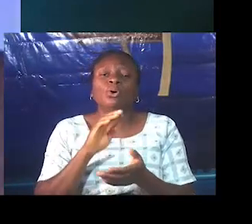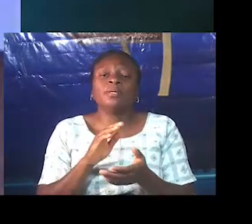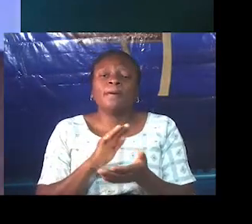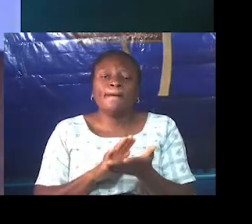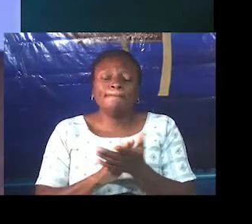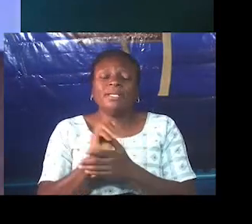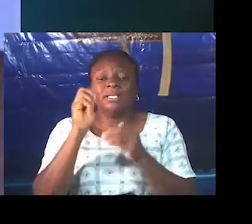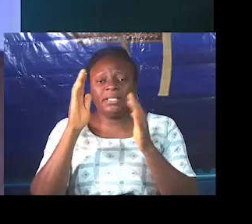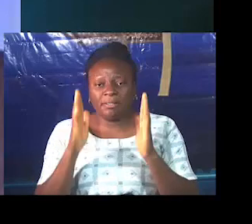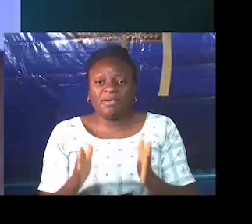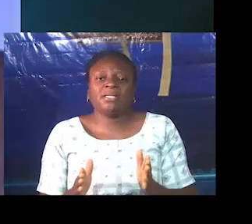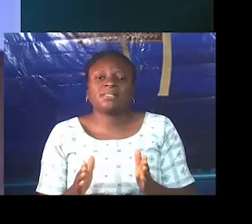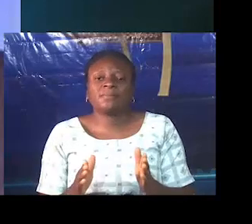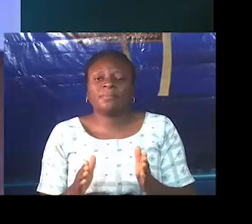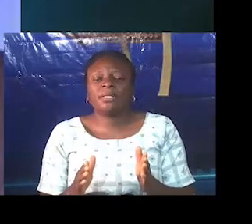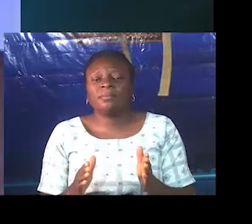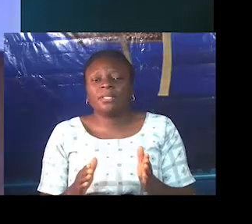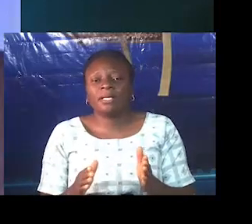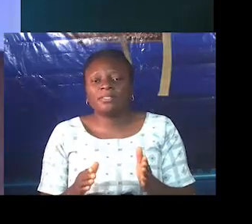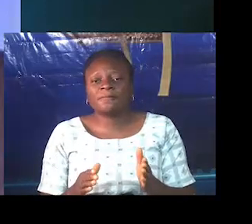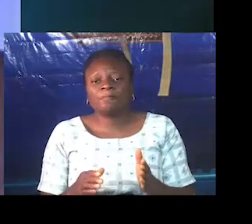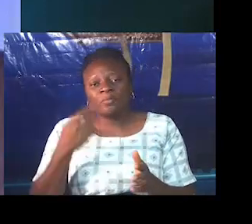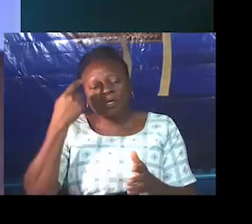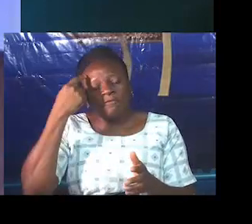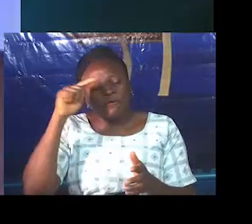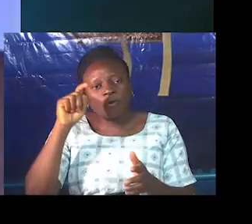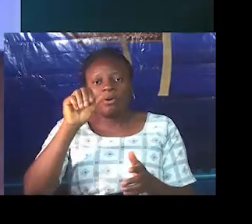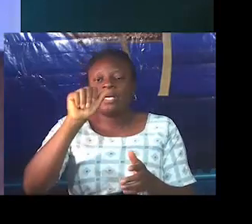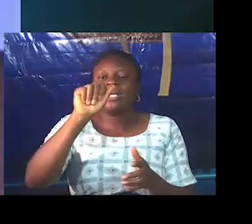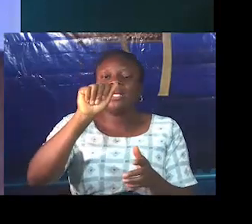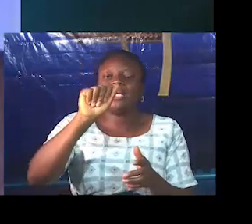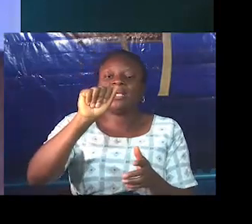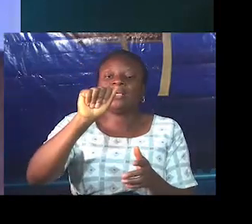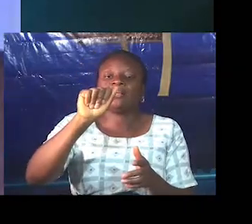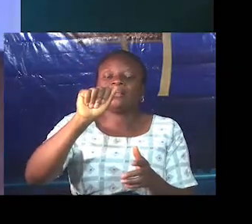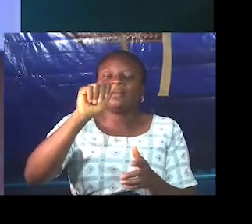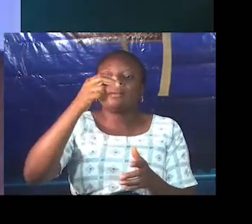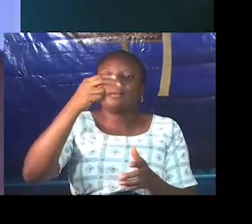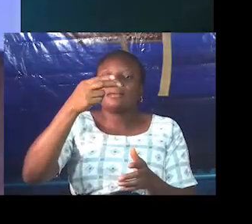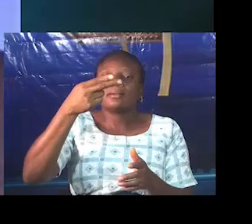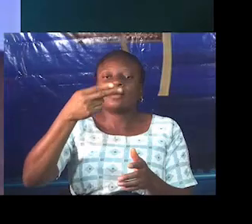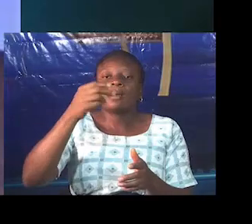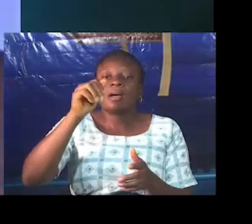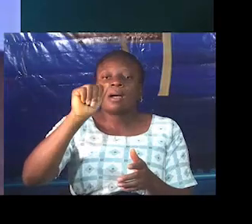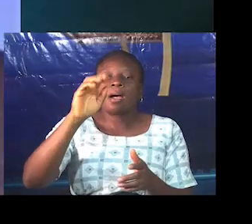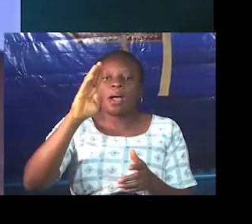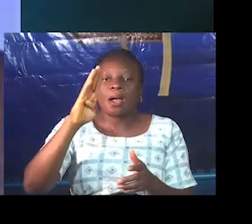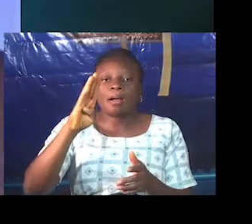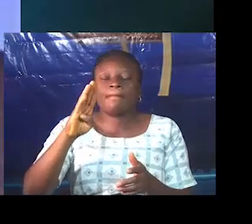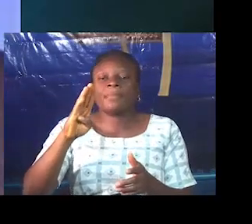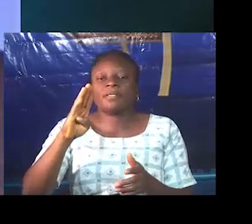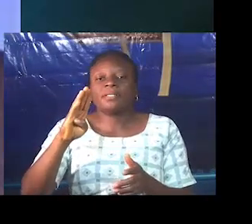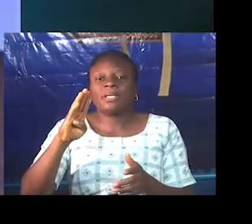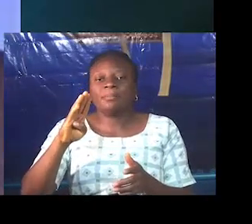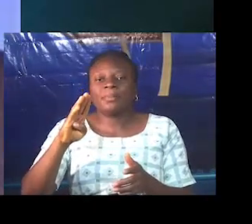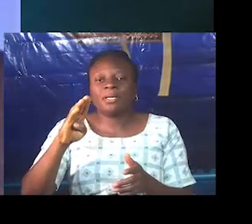he became a wicked man and he fell, the way he fell was unequal yoke. He went to marry Jezebel, the